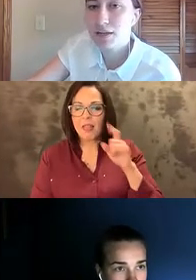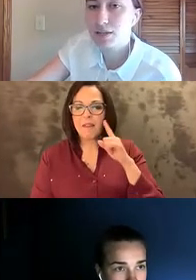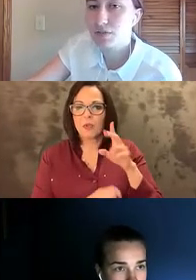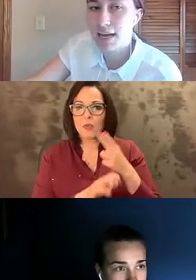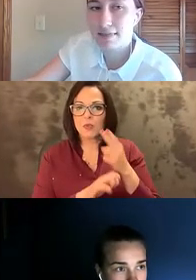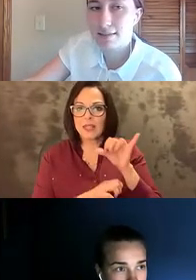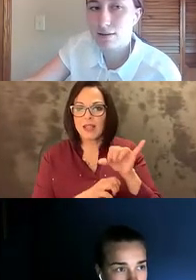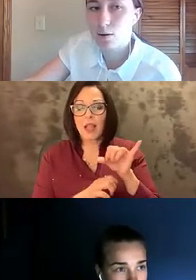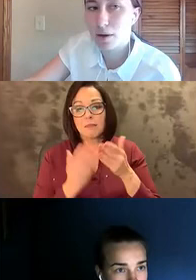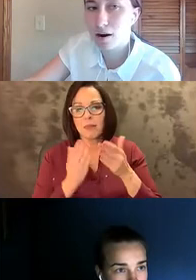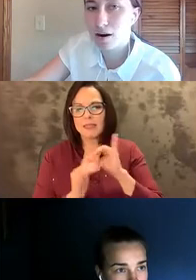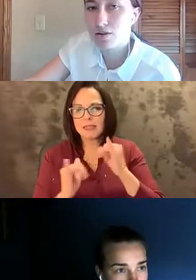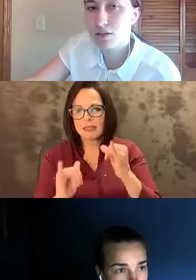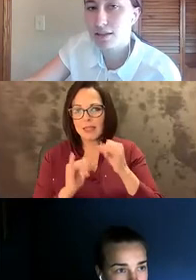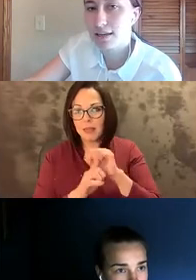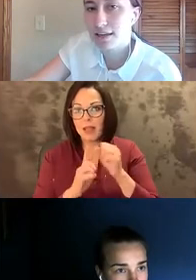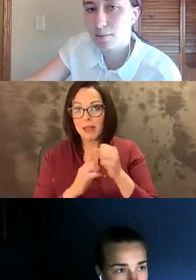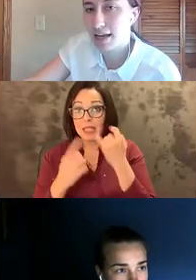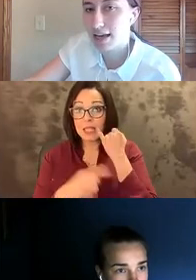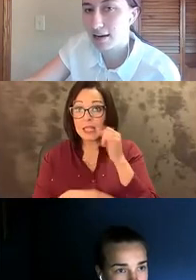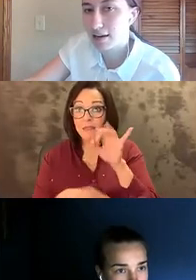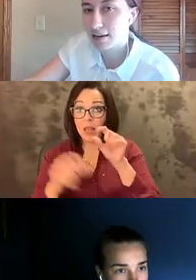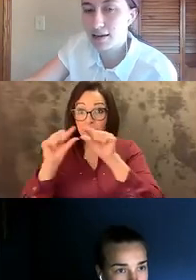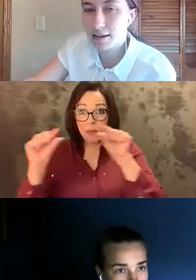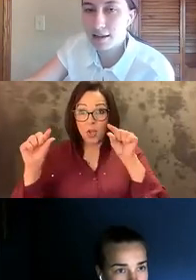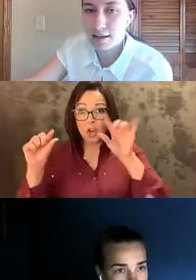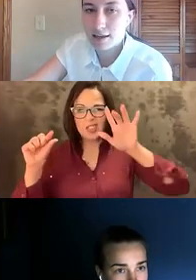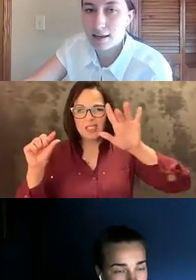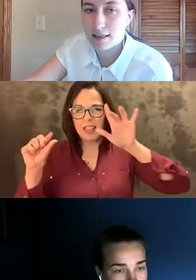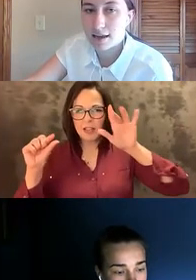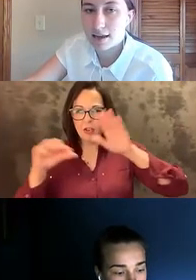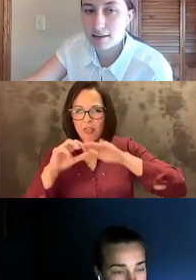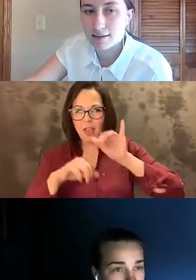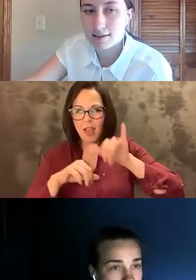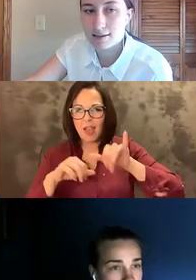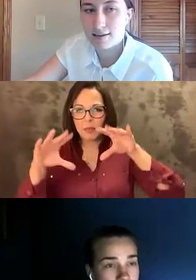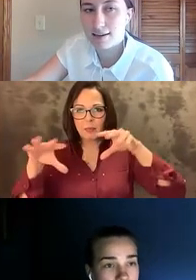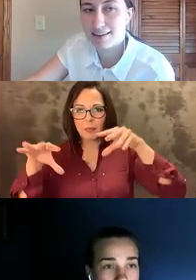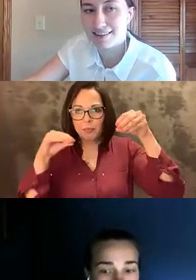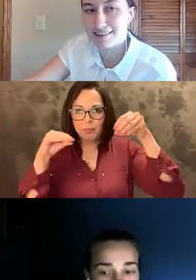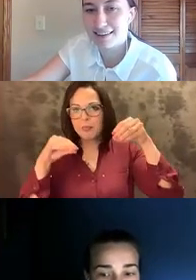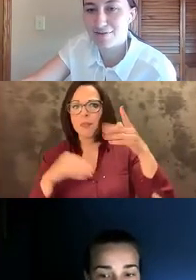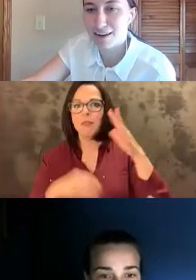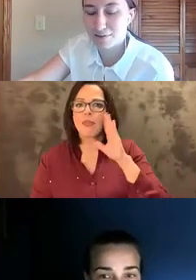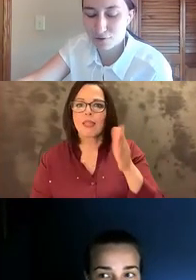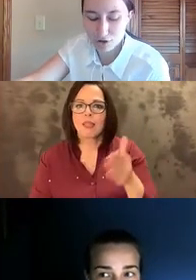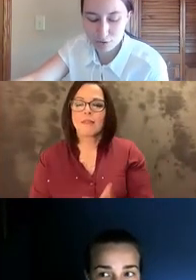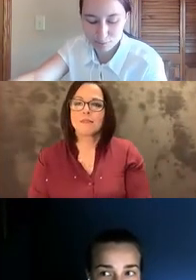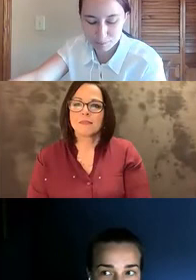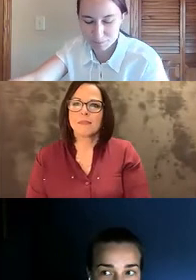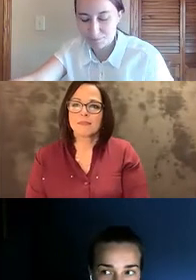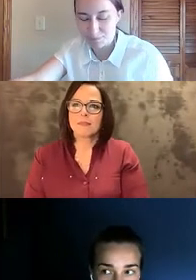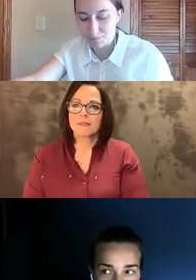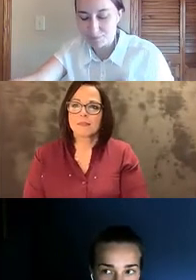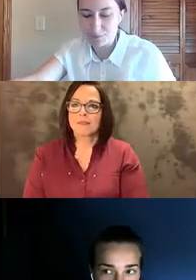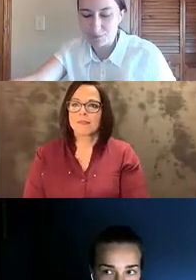well. So if you get this little bar, just click Enable Editing, and then it'll get ready for